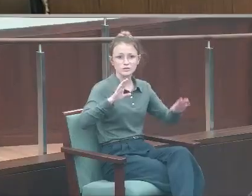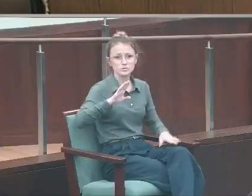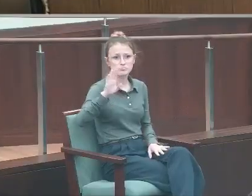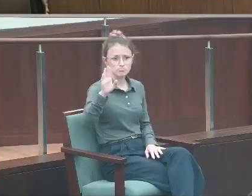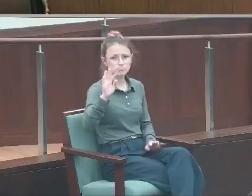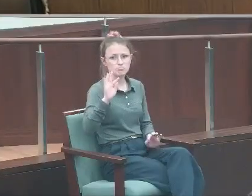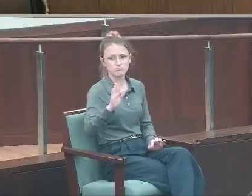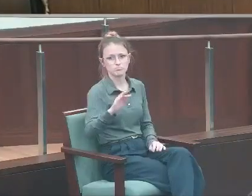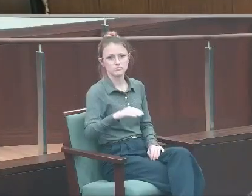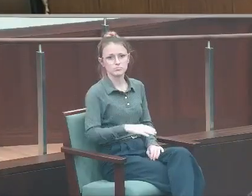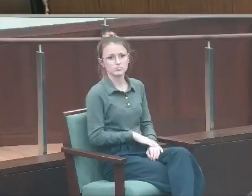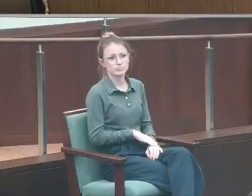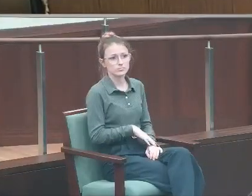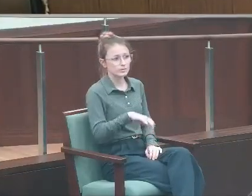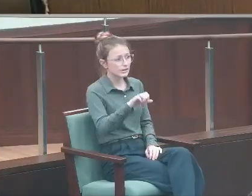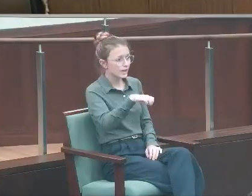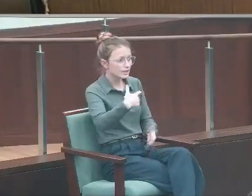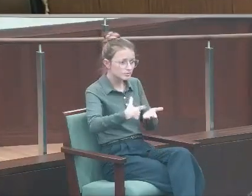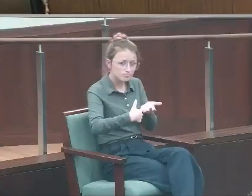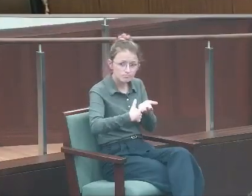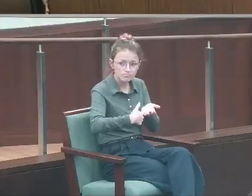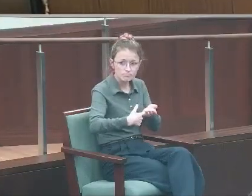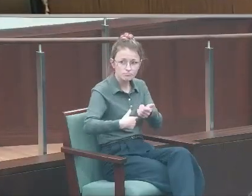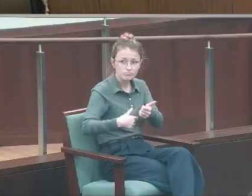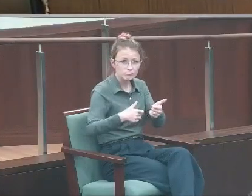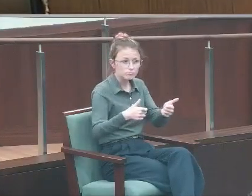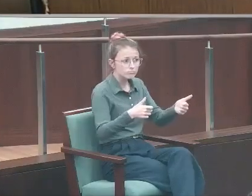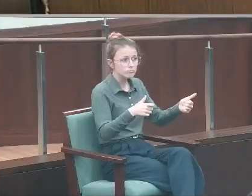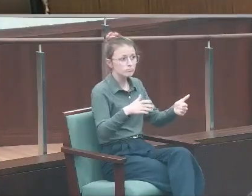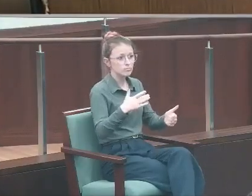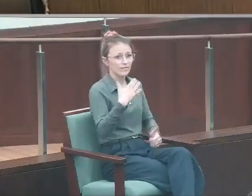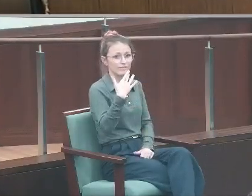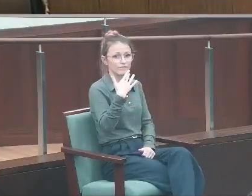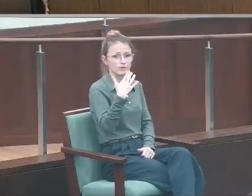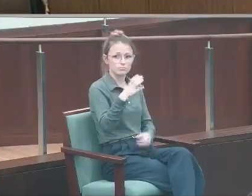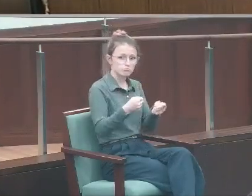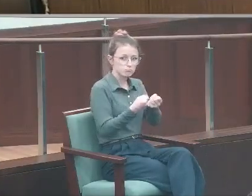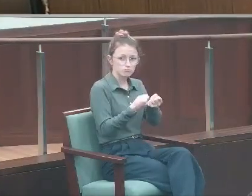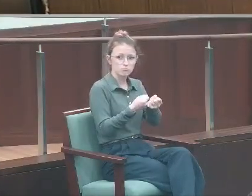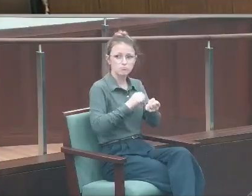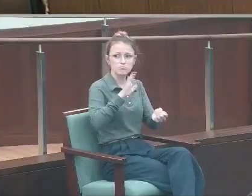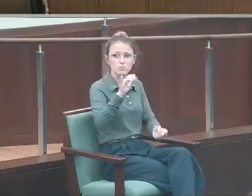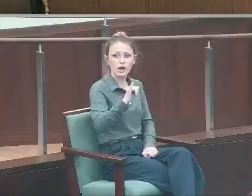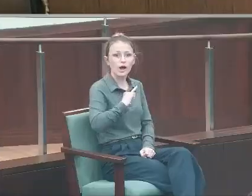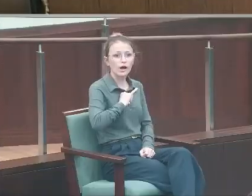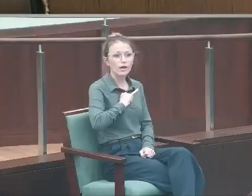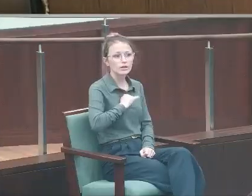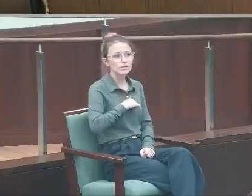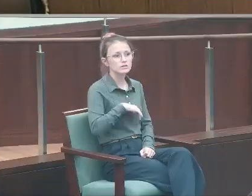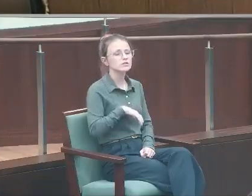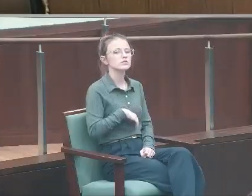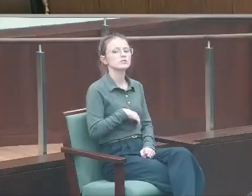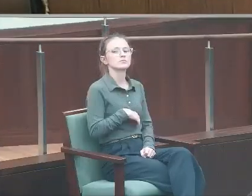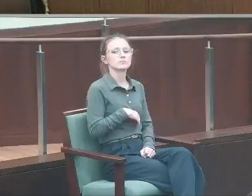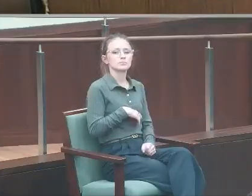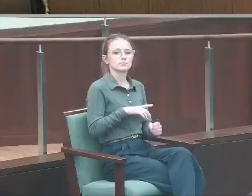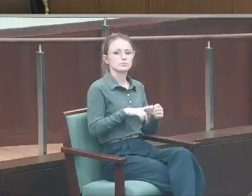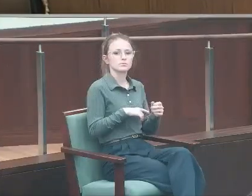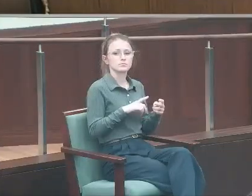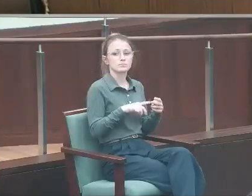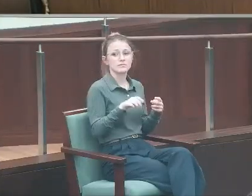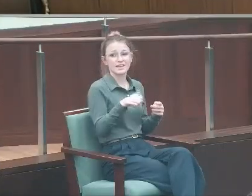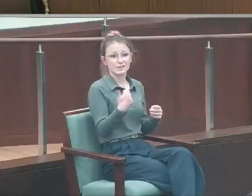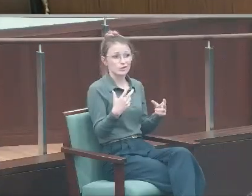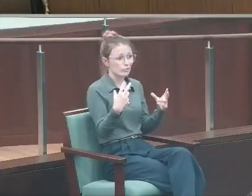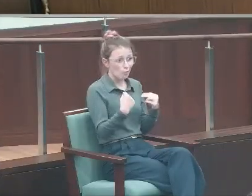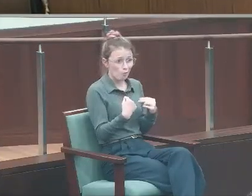front. Any discussion? All those in favor, please indicate by saying aye. Aye. Anyone